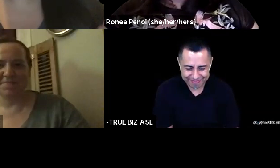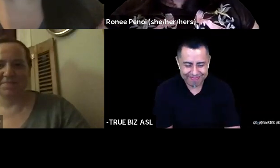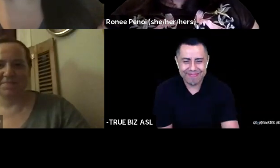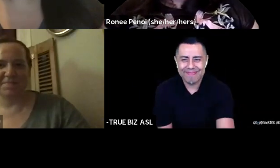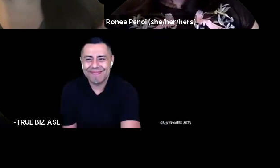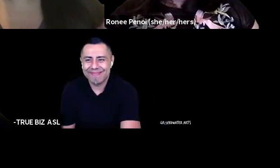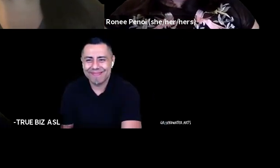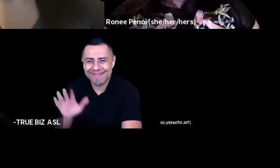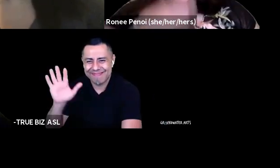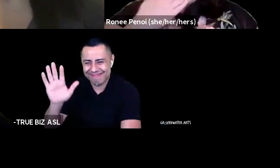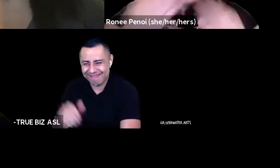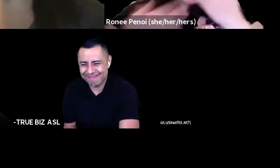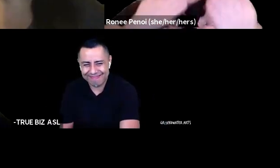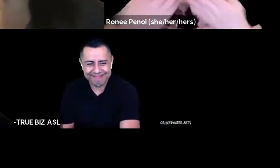Thank you.